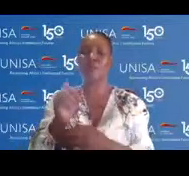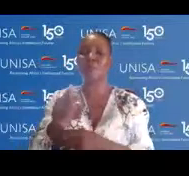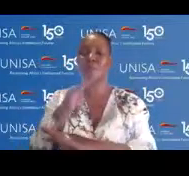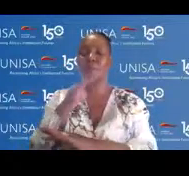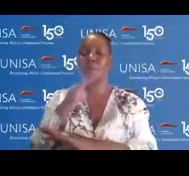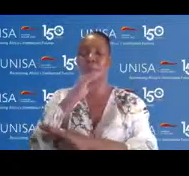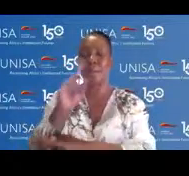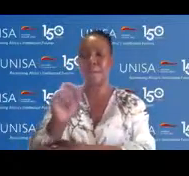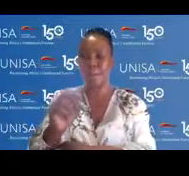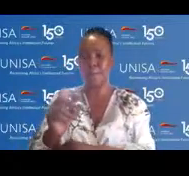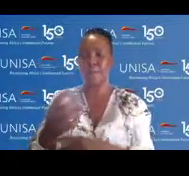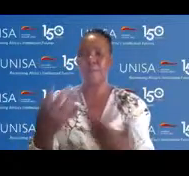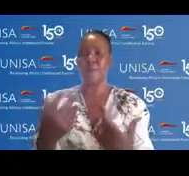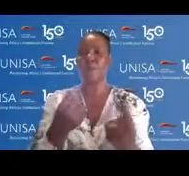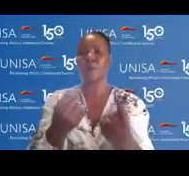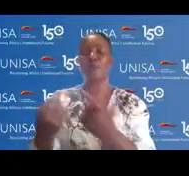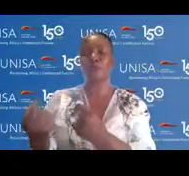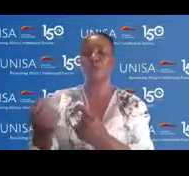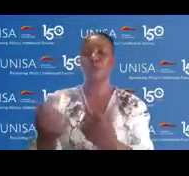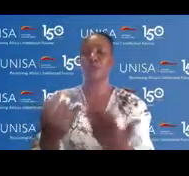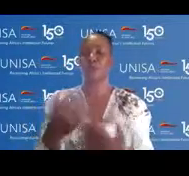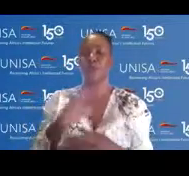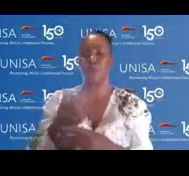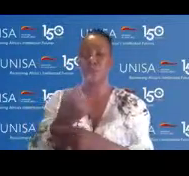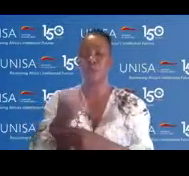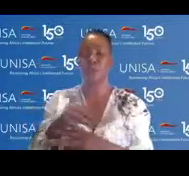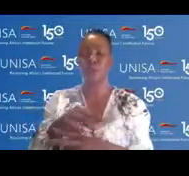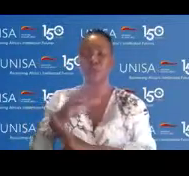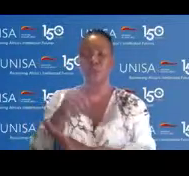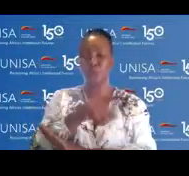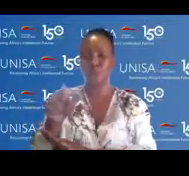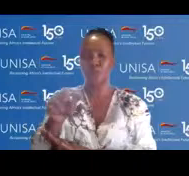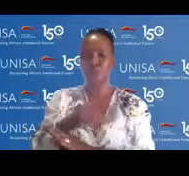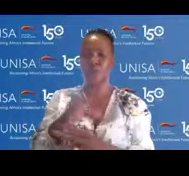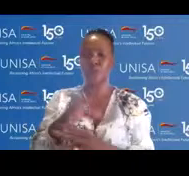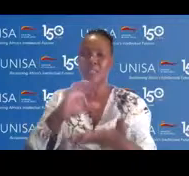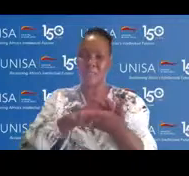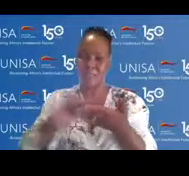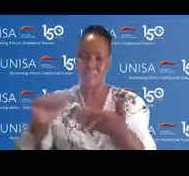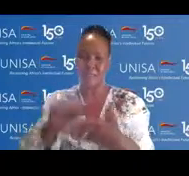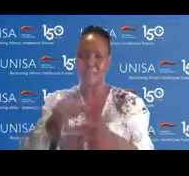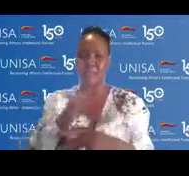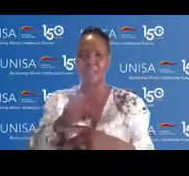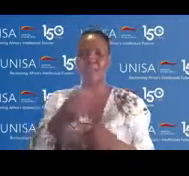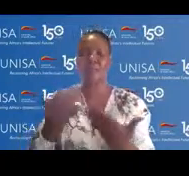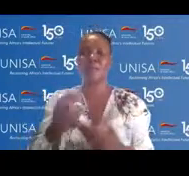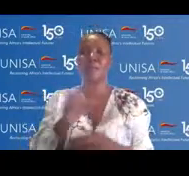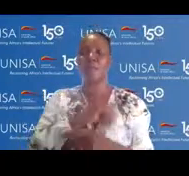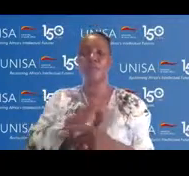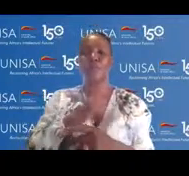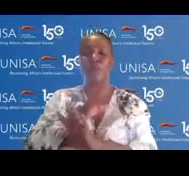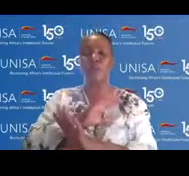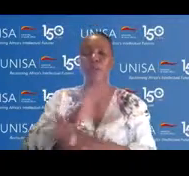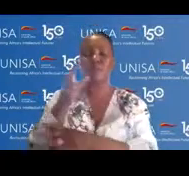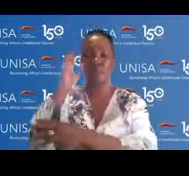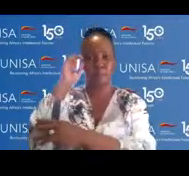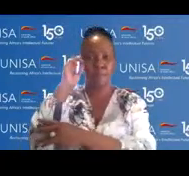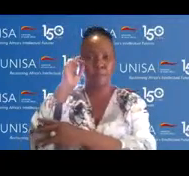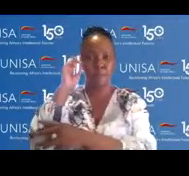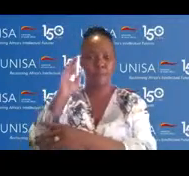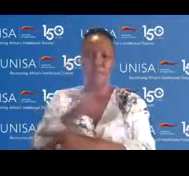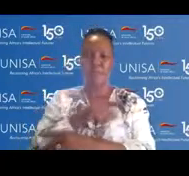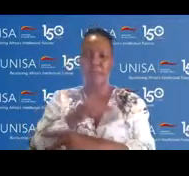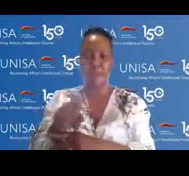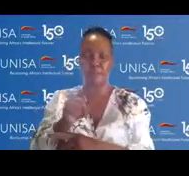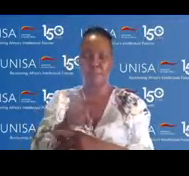to be doing. So that's why we want you to actually delete them so that it doesn't remember that you've been on the